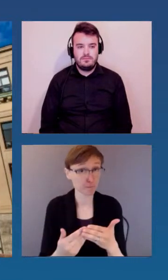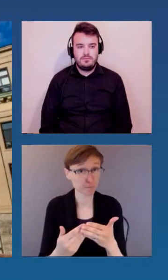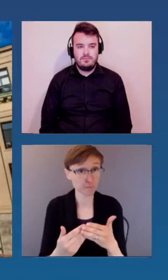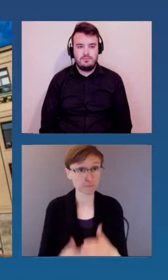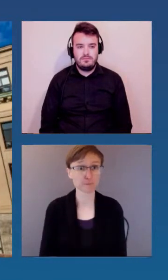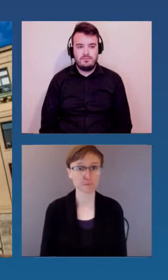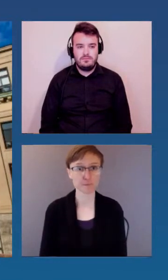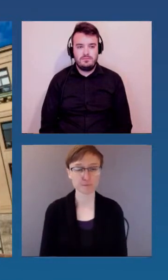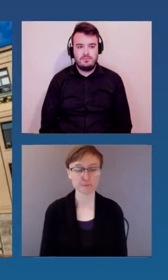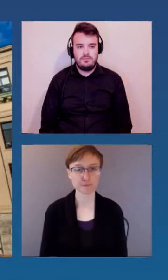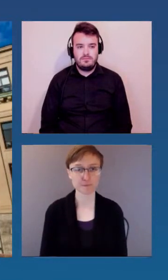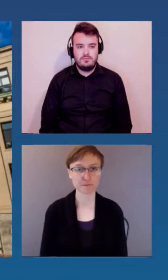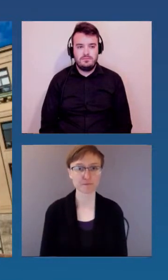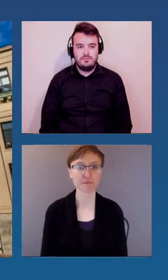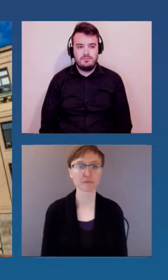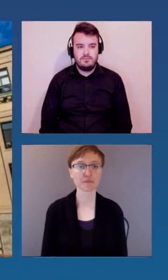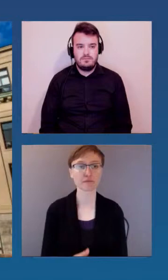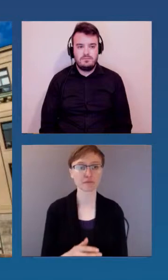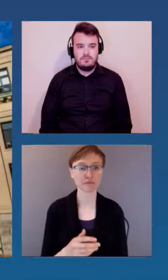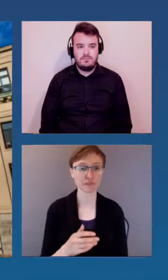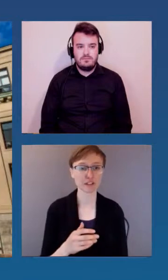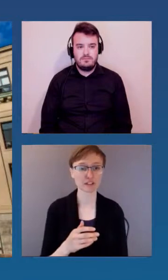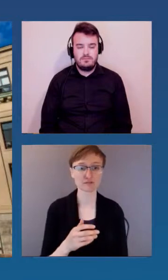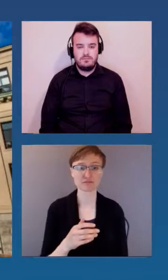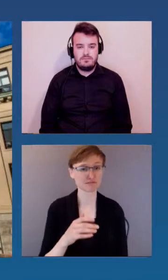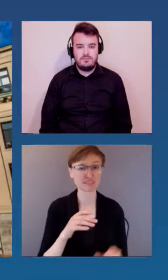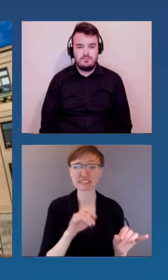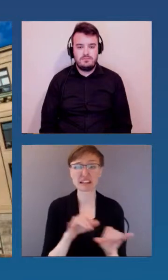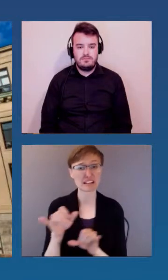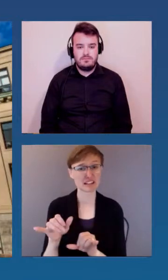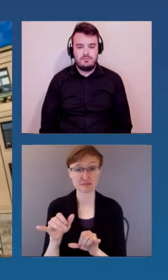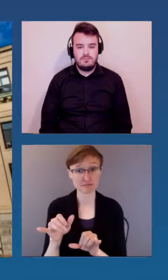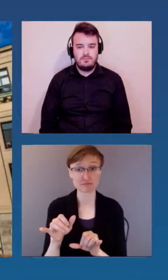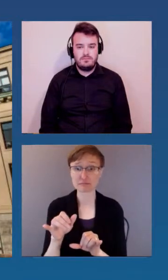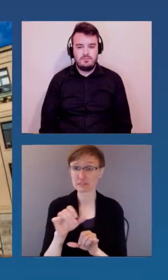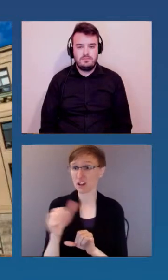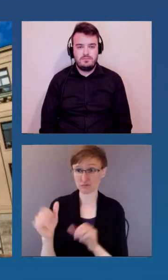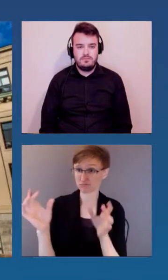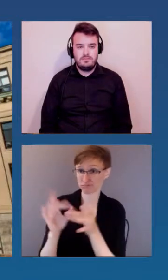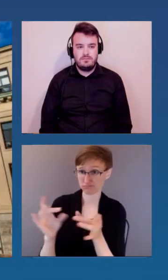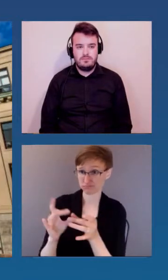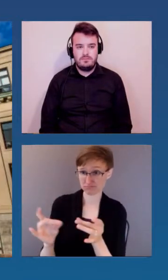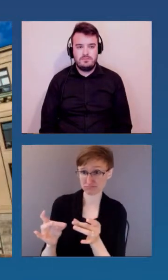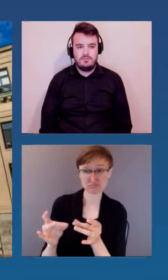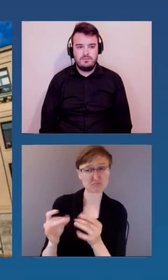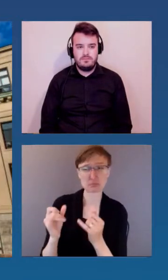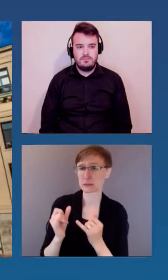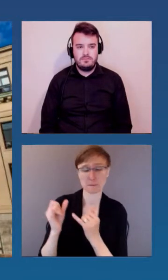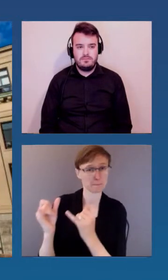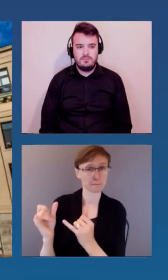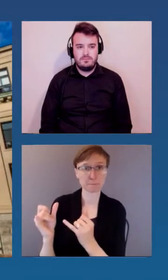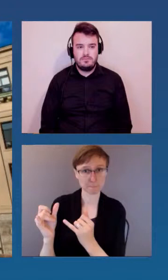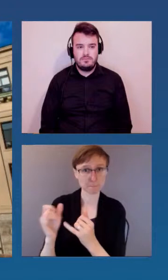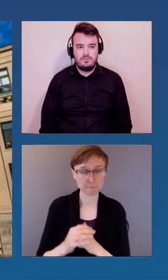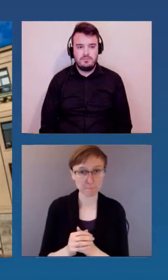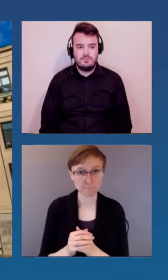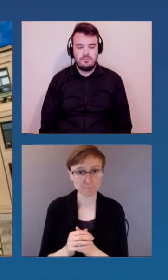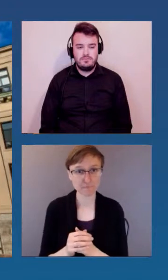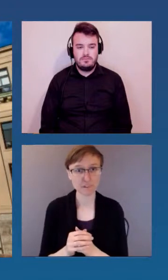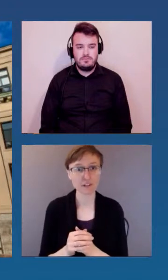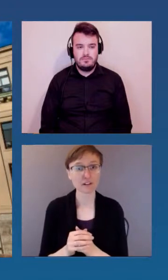generosity. So they've left nothing else to say, but to insist that the health